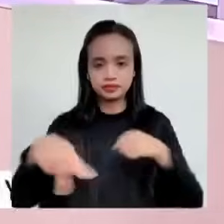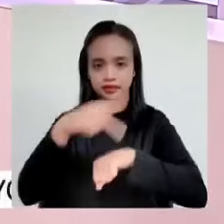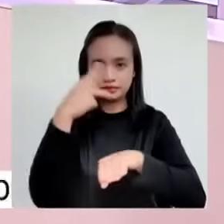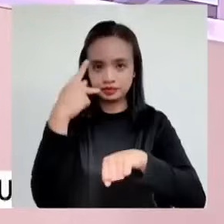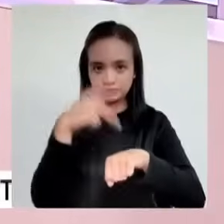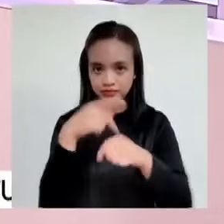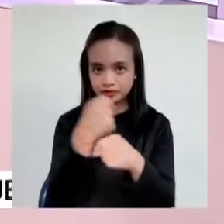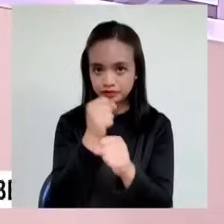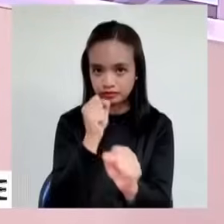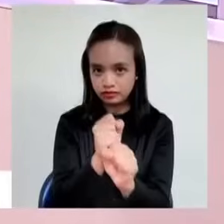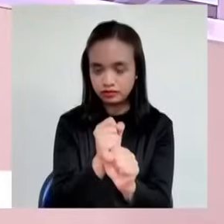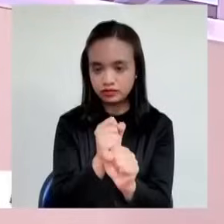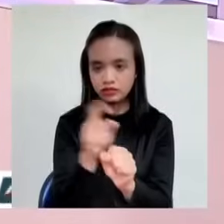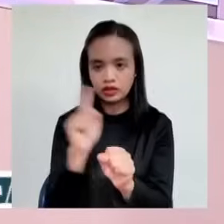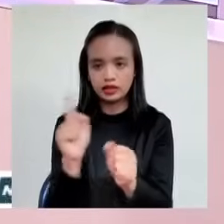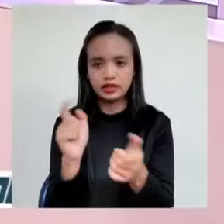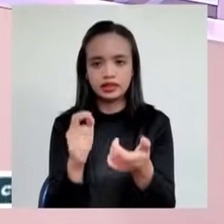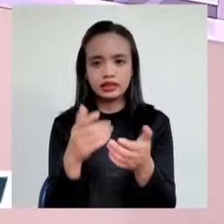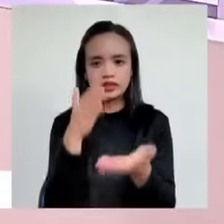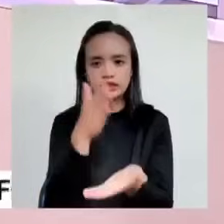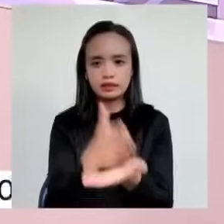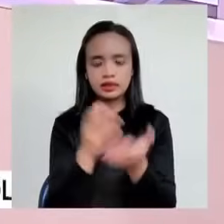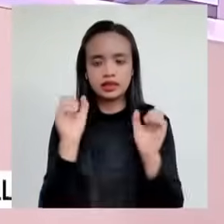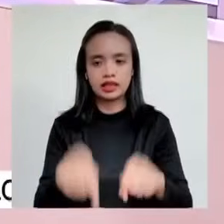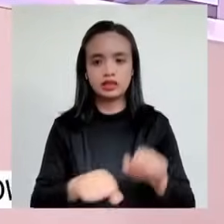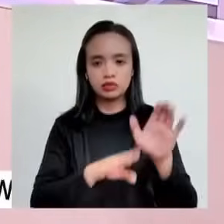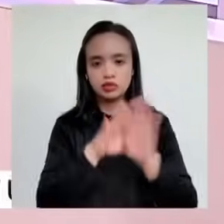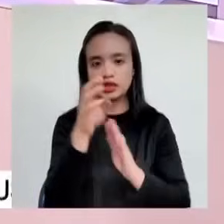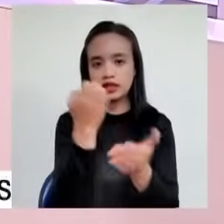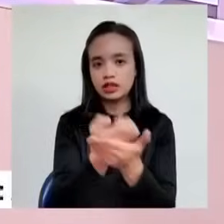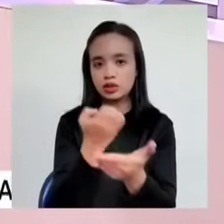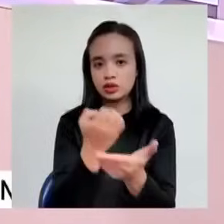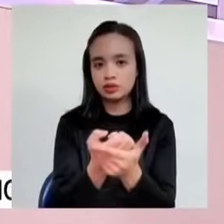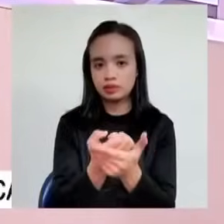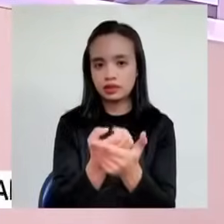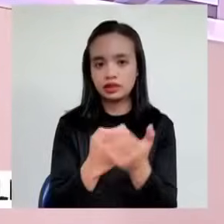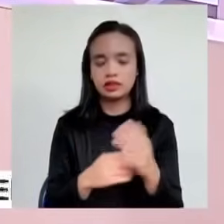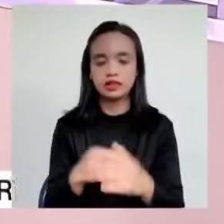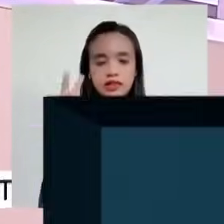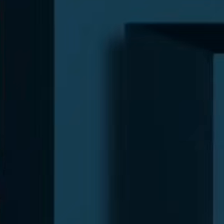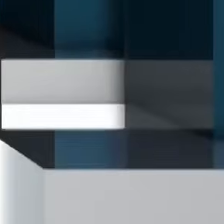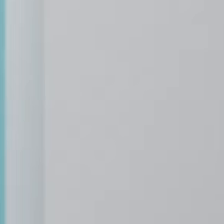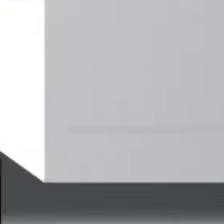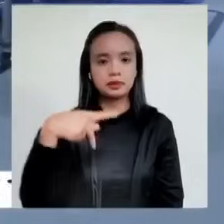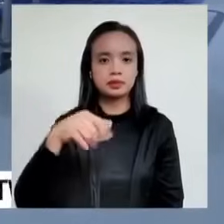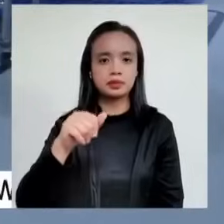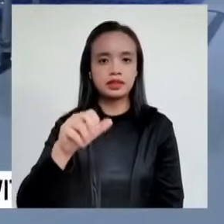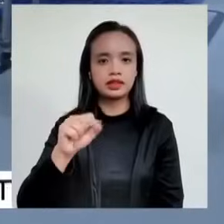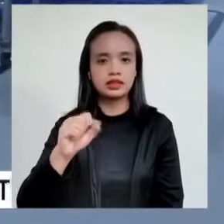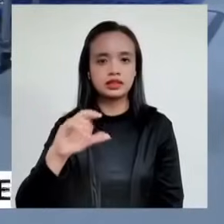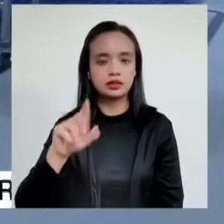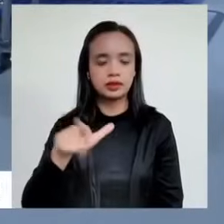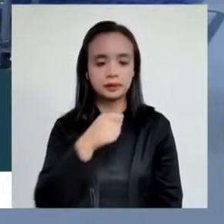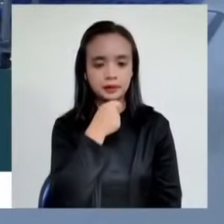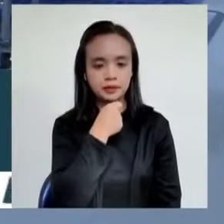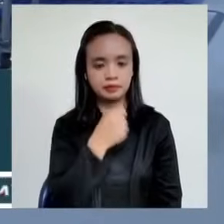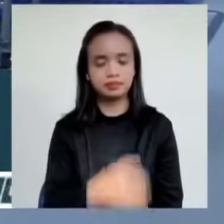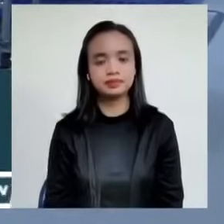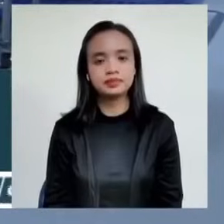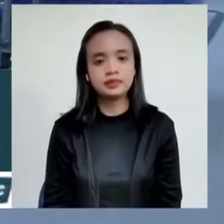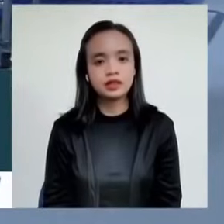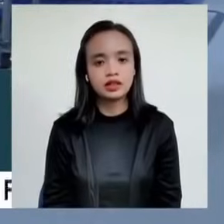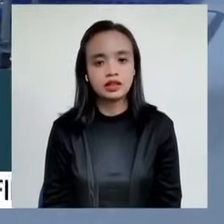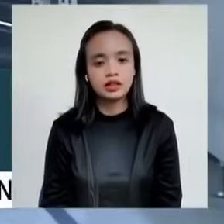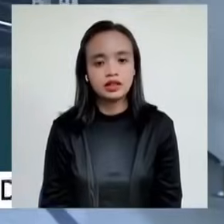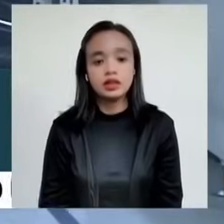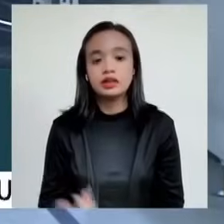as a sleeping giant that can boost the country's economic growth, Jackie Pascual reports. The Philippine